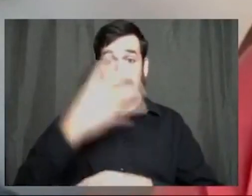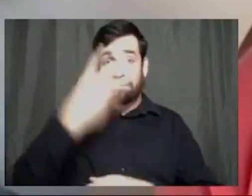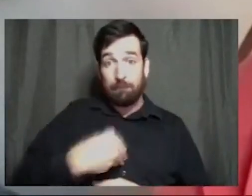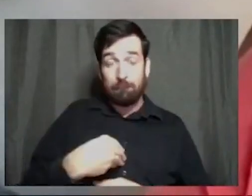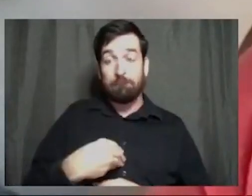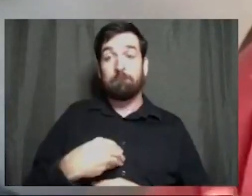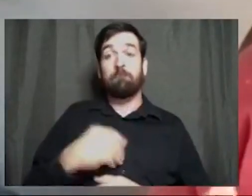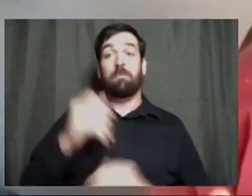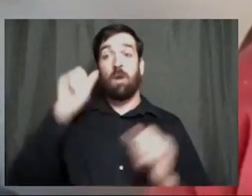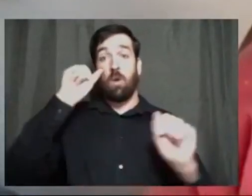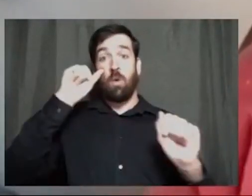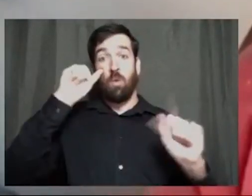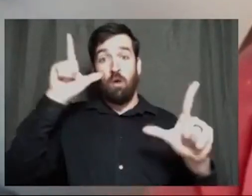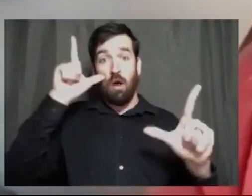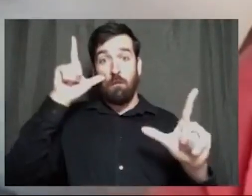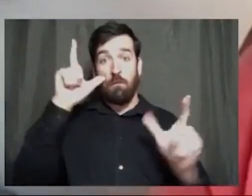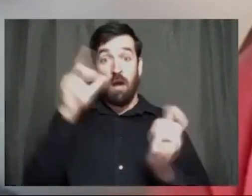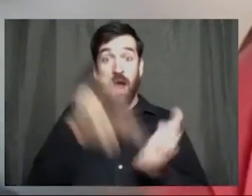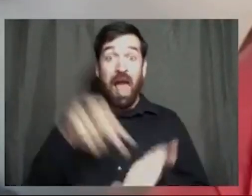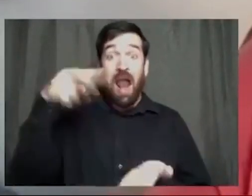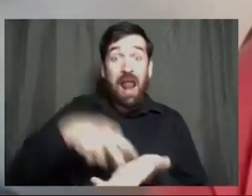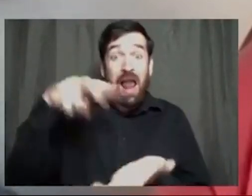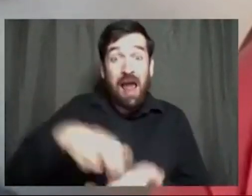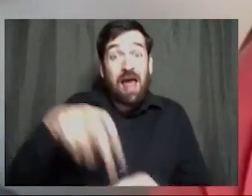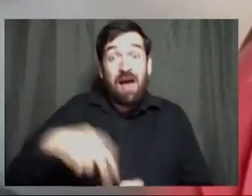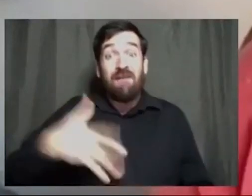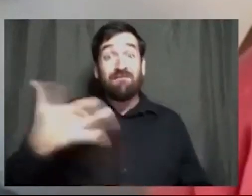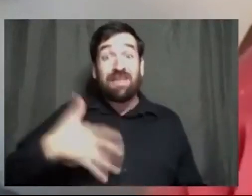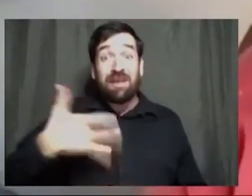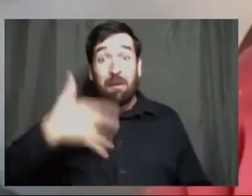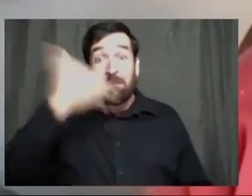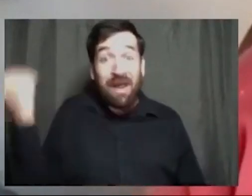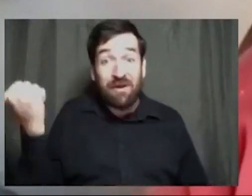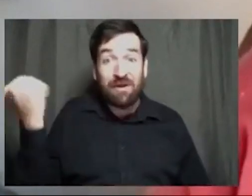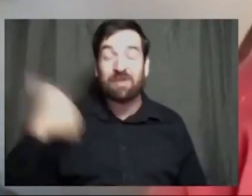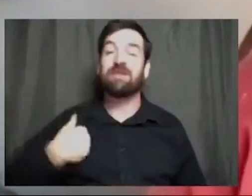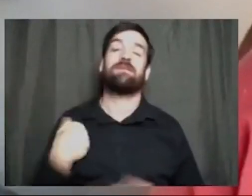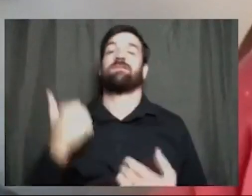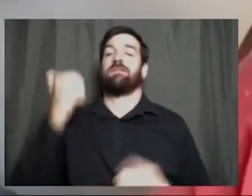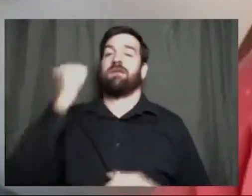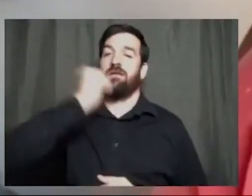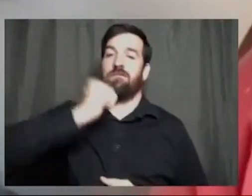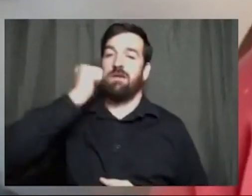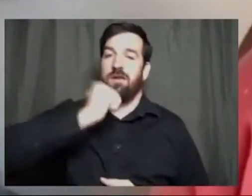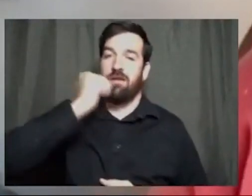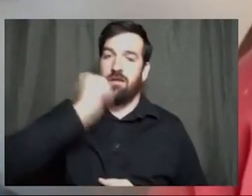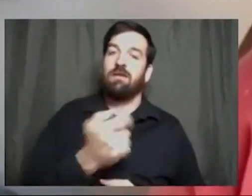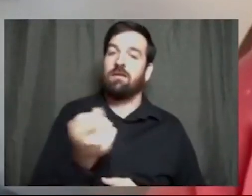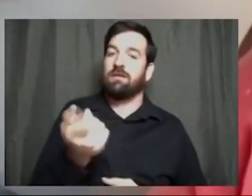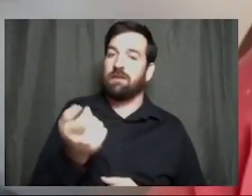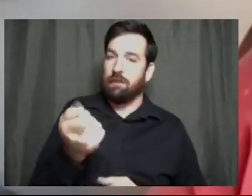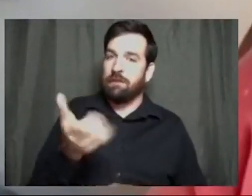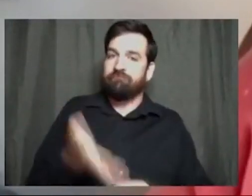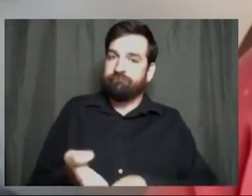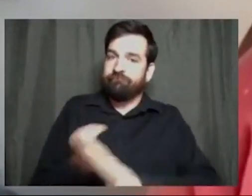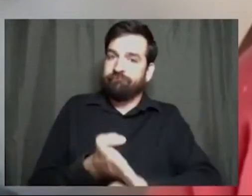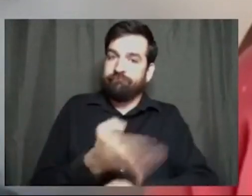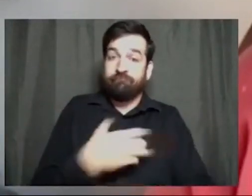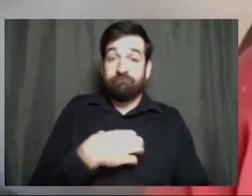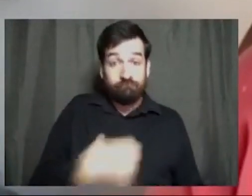up and bounded out of the room and said, "I feel better." So every day just gets a little bit better. Her appetite's coming